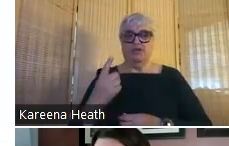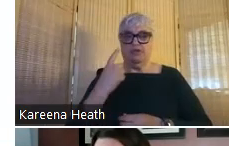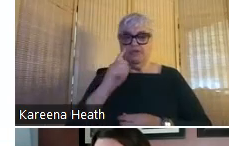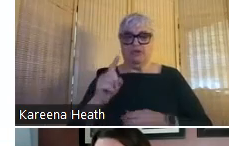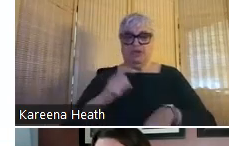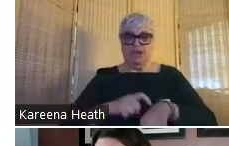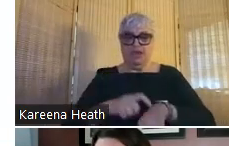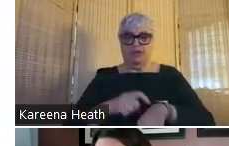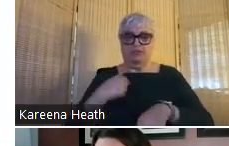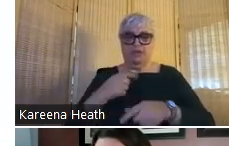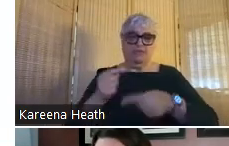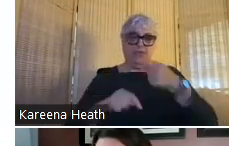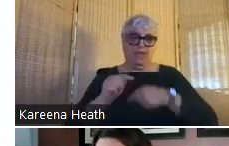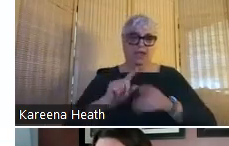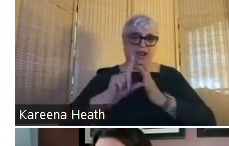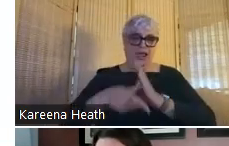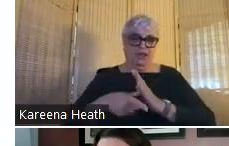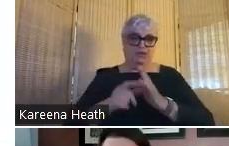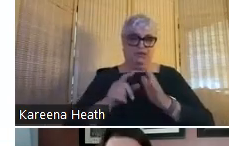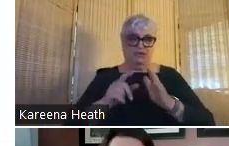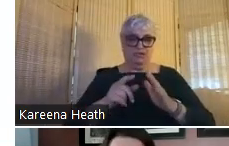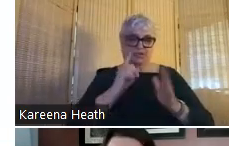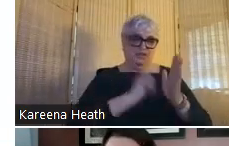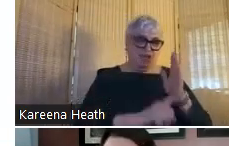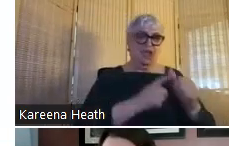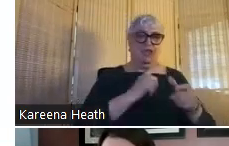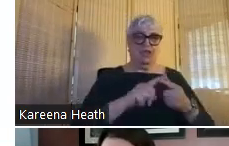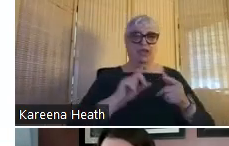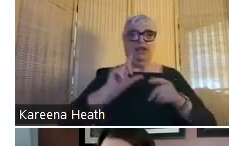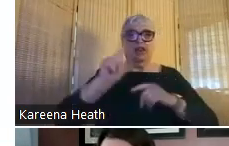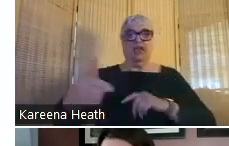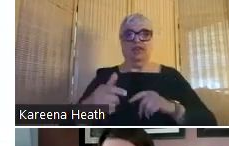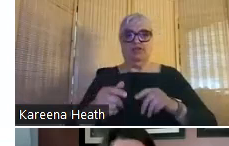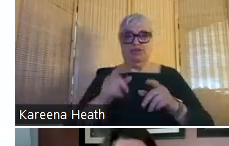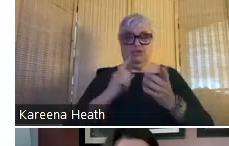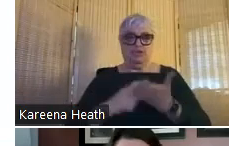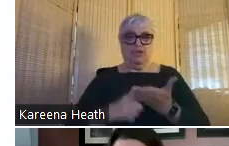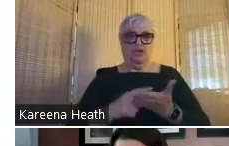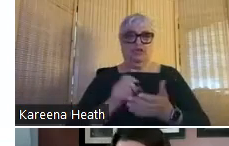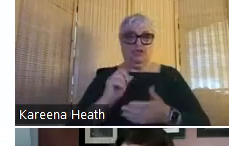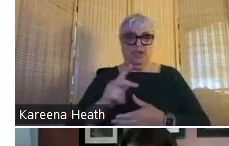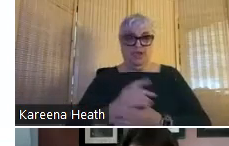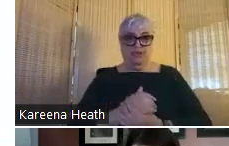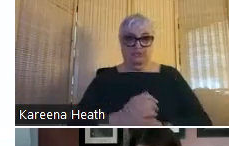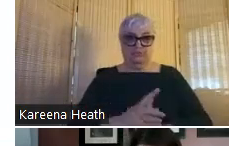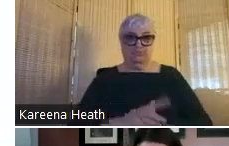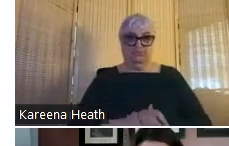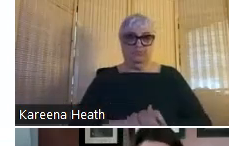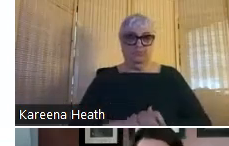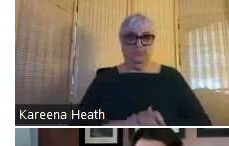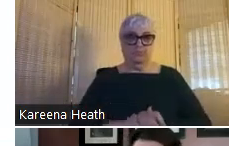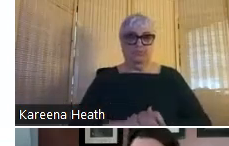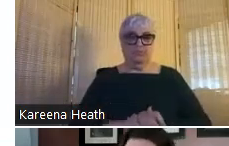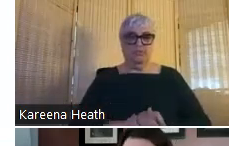of time, is if I can come back to that so I can just double check before I say something out of line, that would be fantastic. Sure, we'll